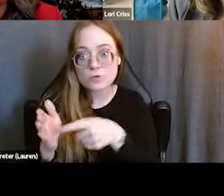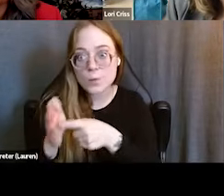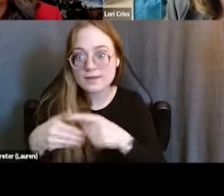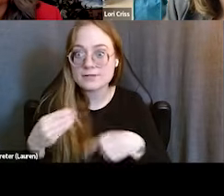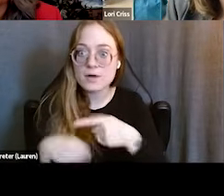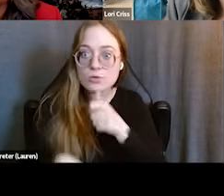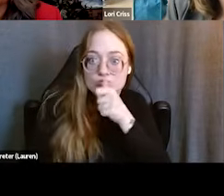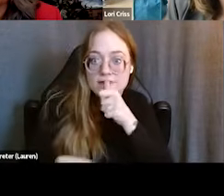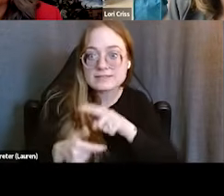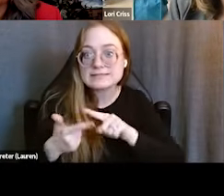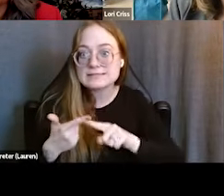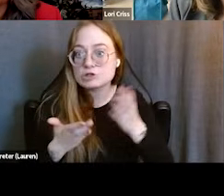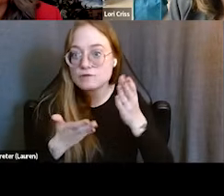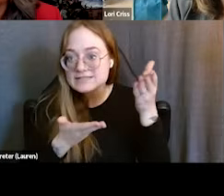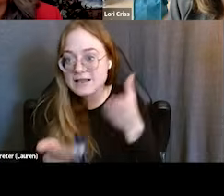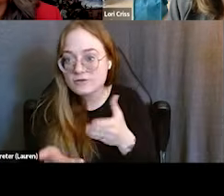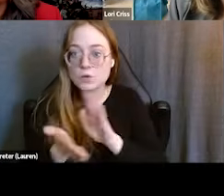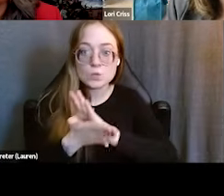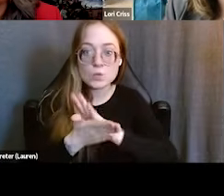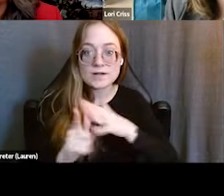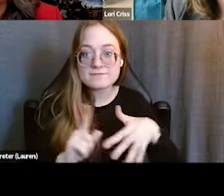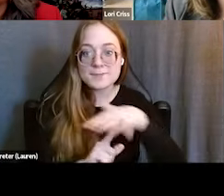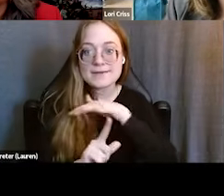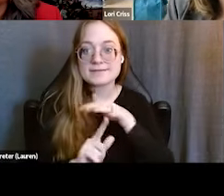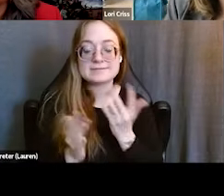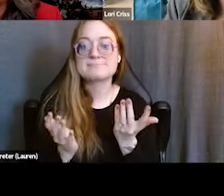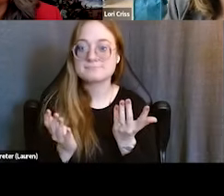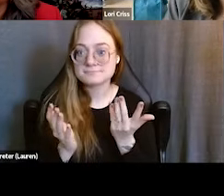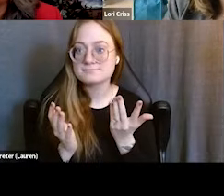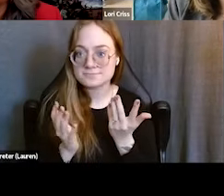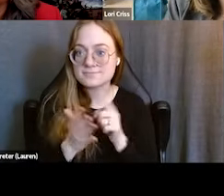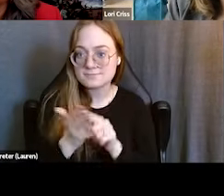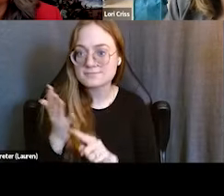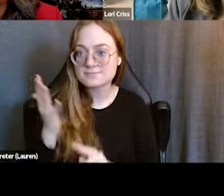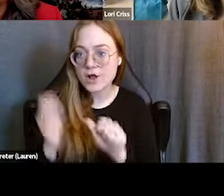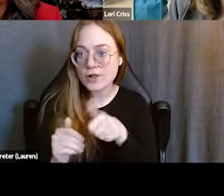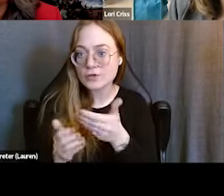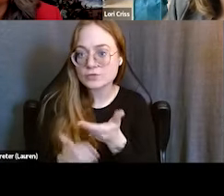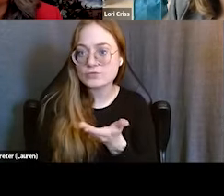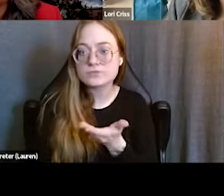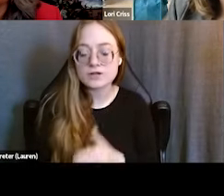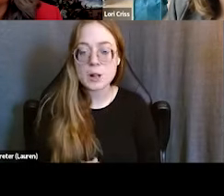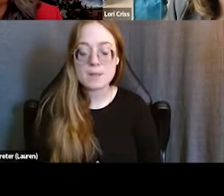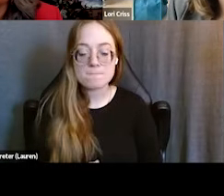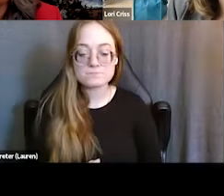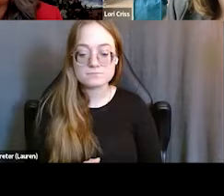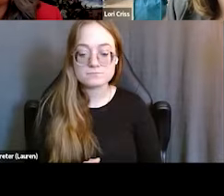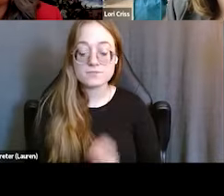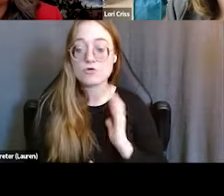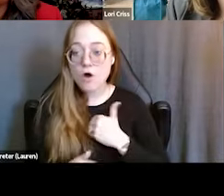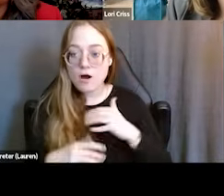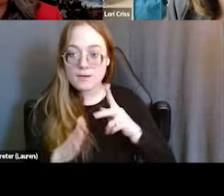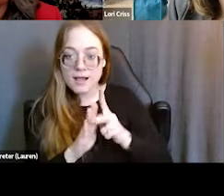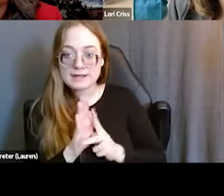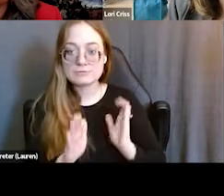and service delivery in school settings and others, to align our policies and practices at this